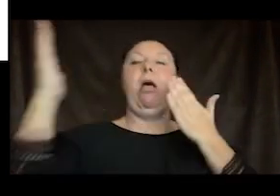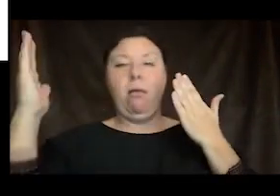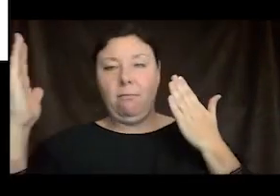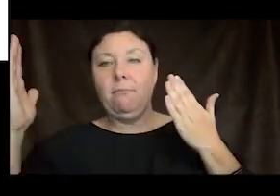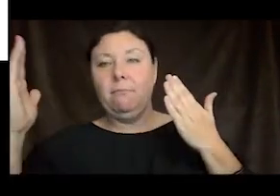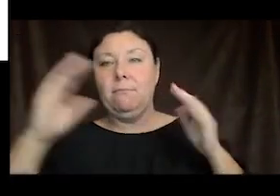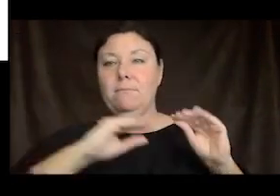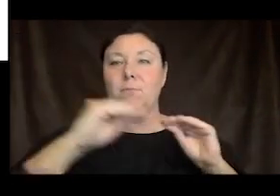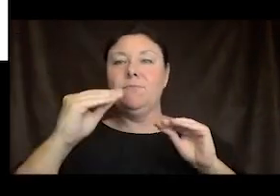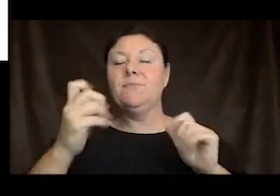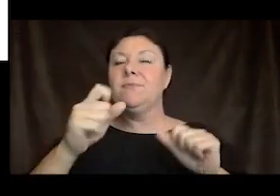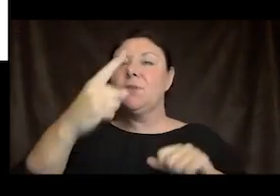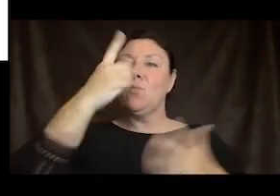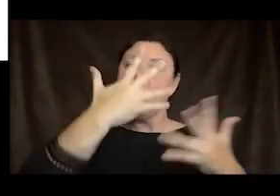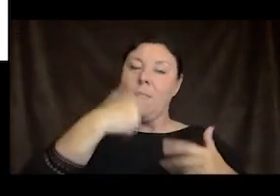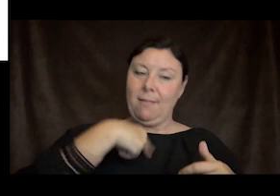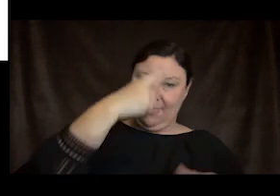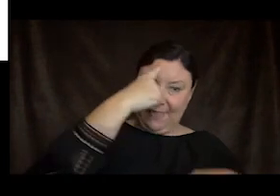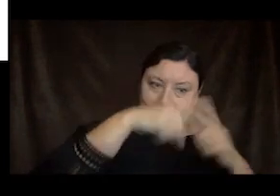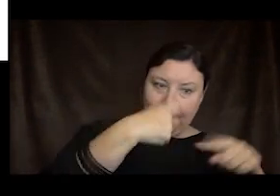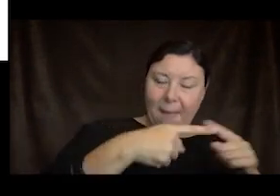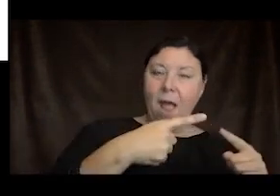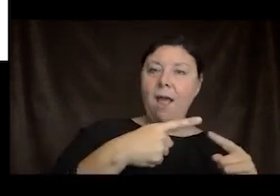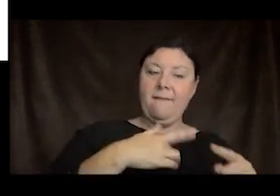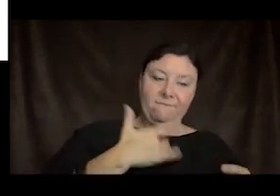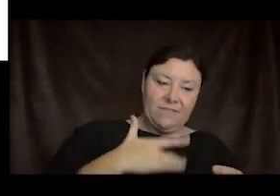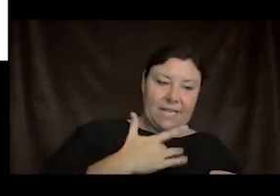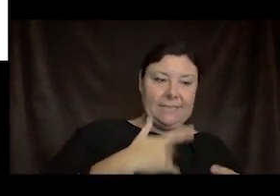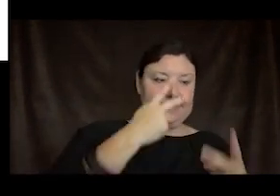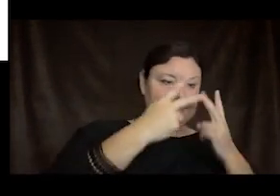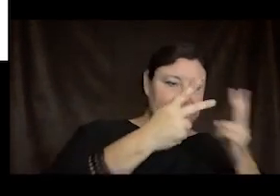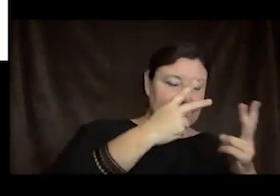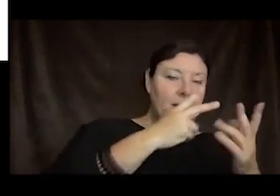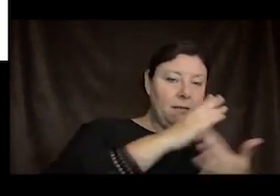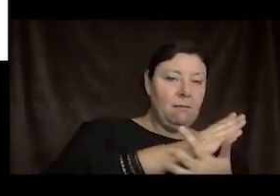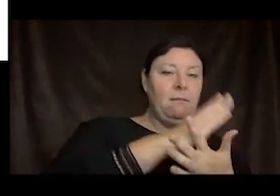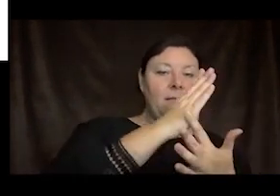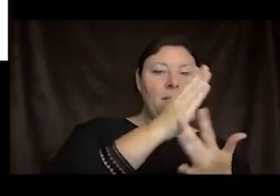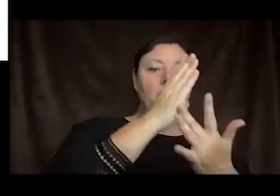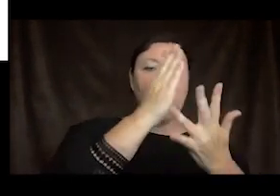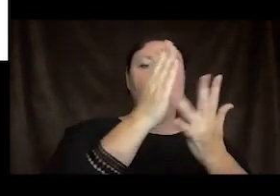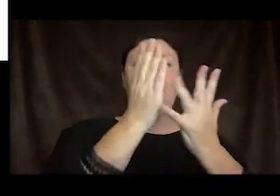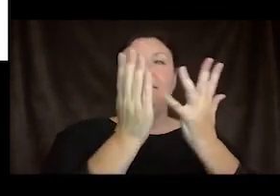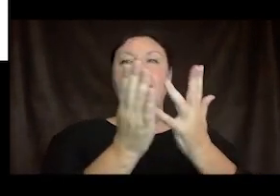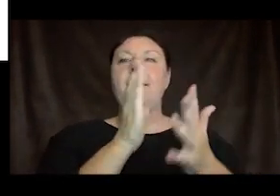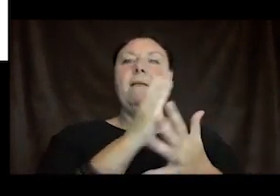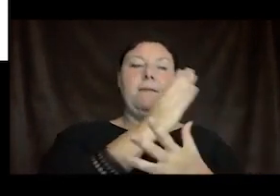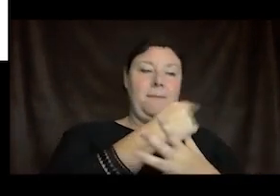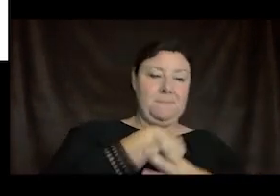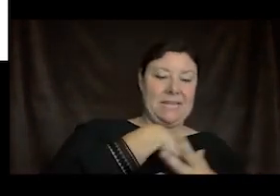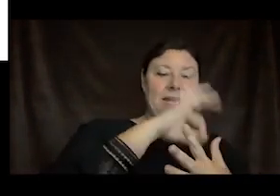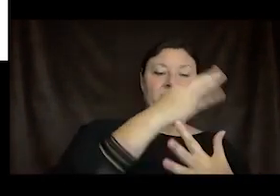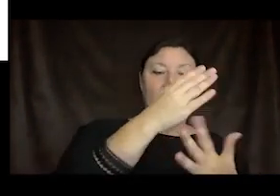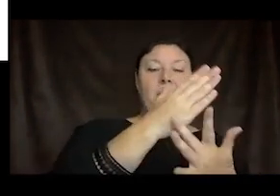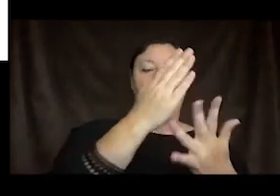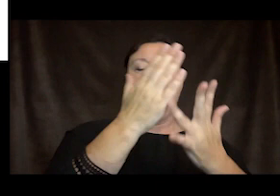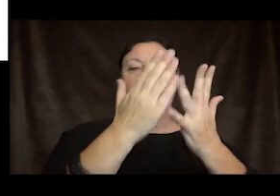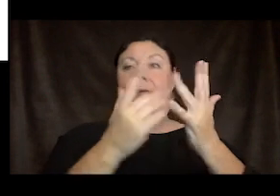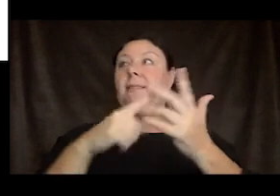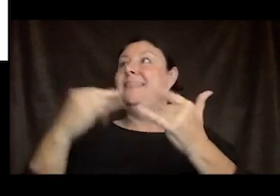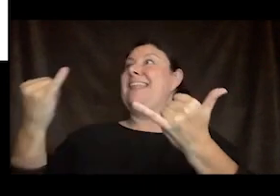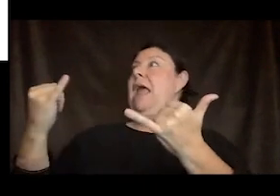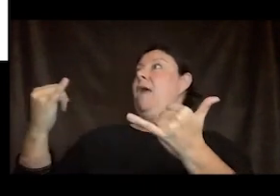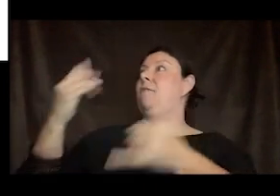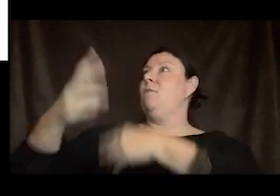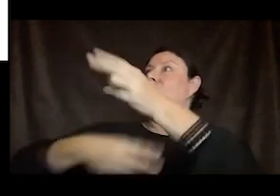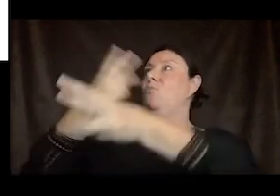they thinking and feeling and seeing? To then in the society, how is this racial oppression exemplifying itself? What